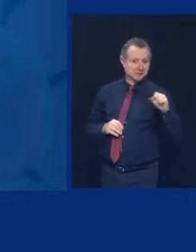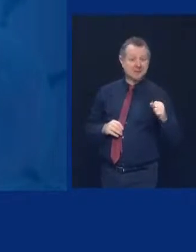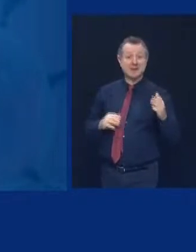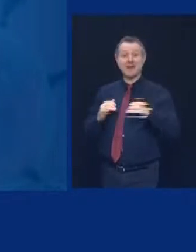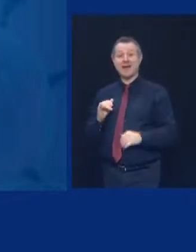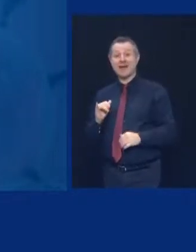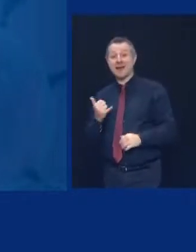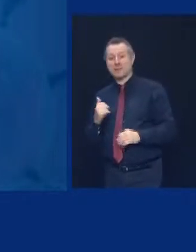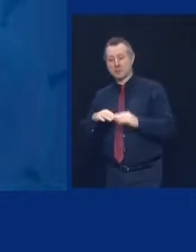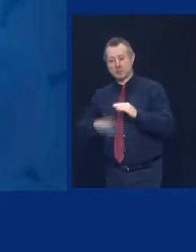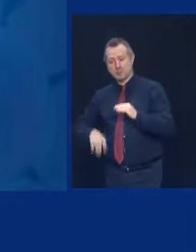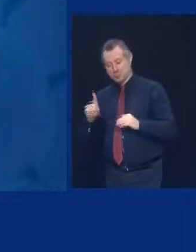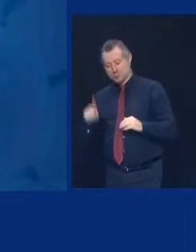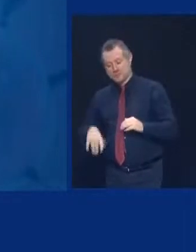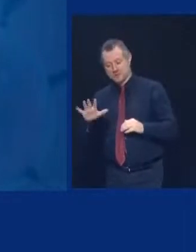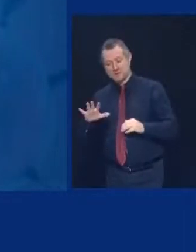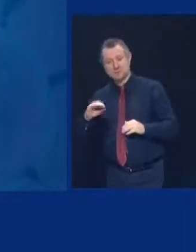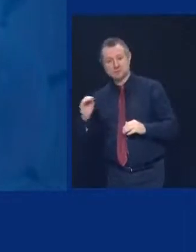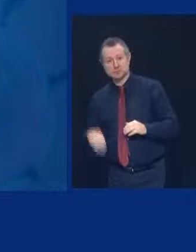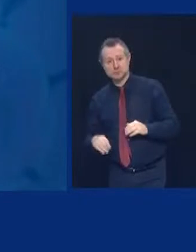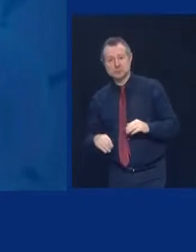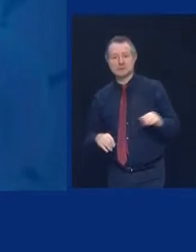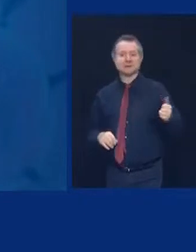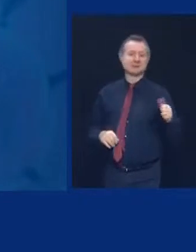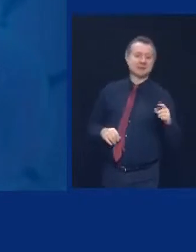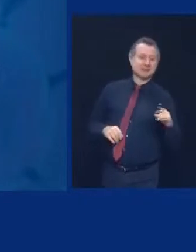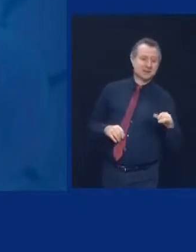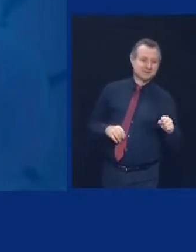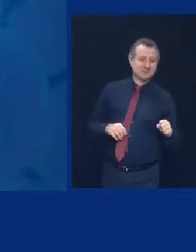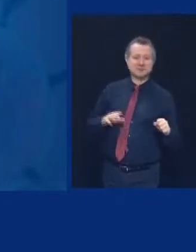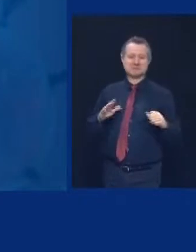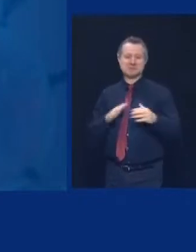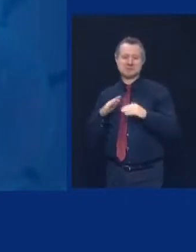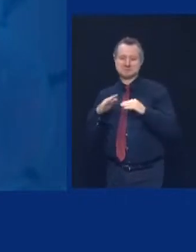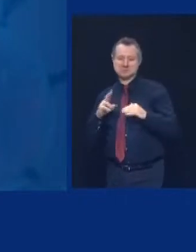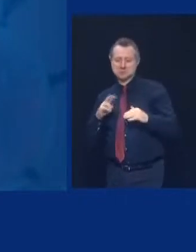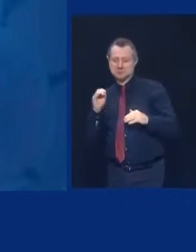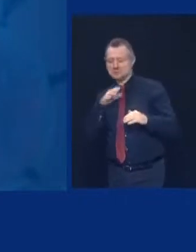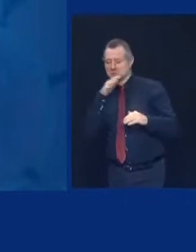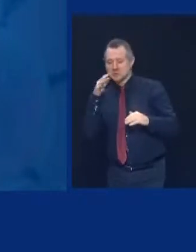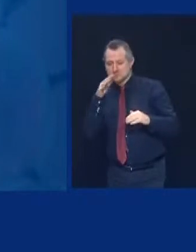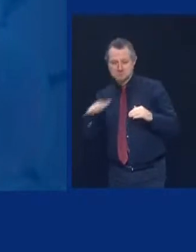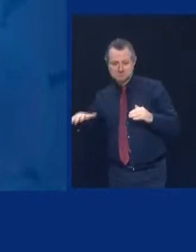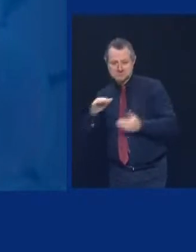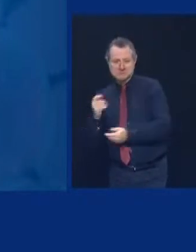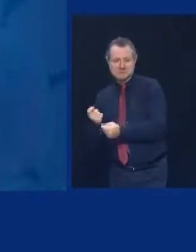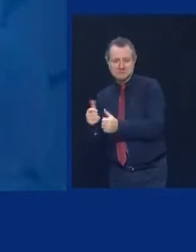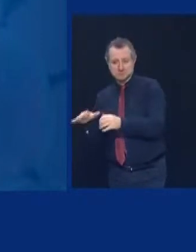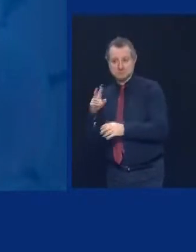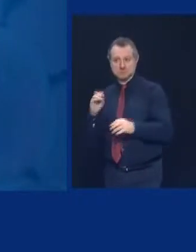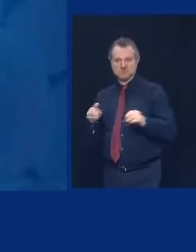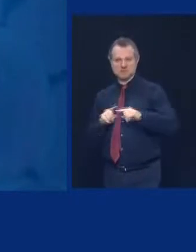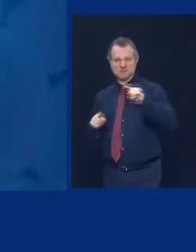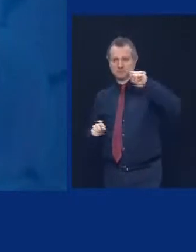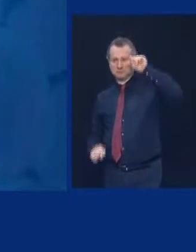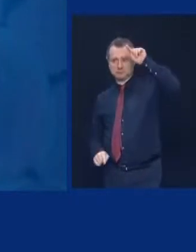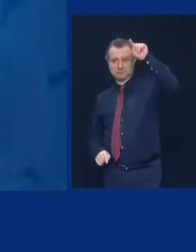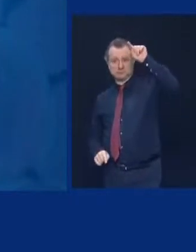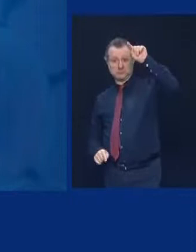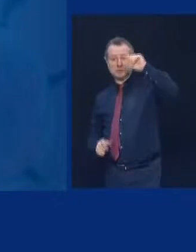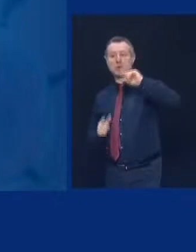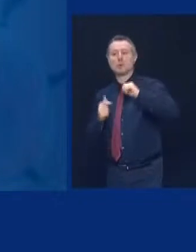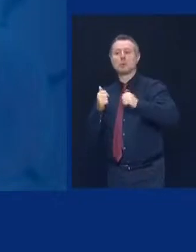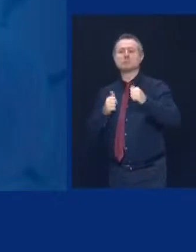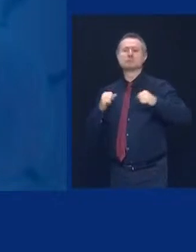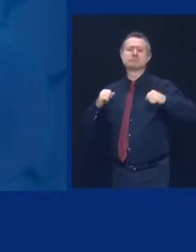10 days, 2% in less populated areas, right? So the differential between a populated area and a less